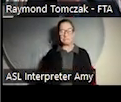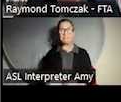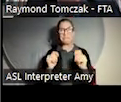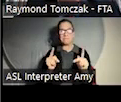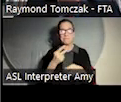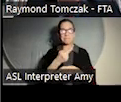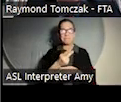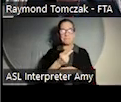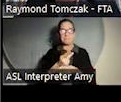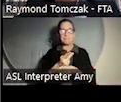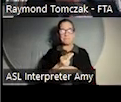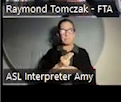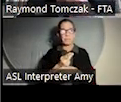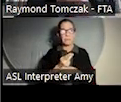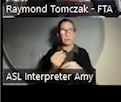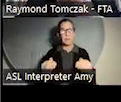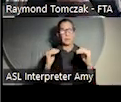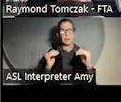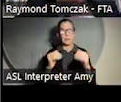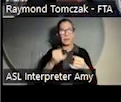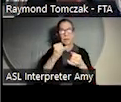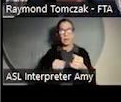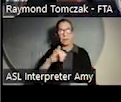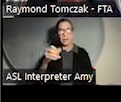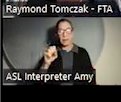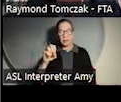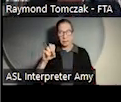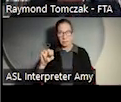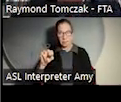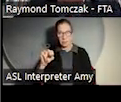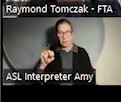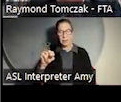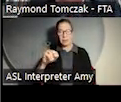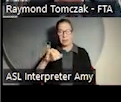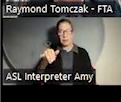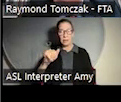care. All right, and then last Jason Anthony, is he with us?